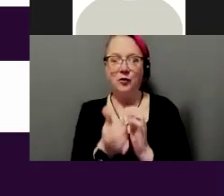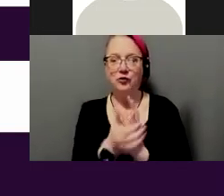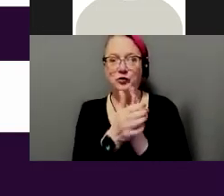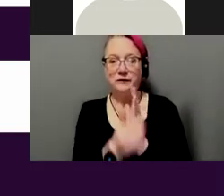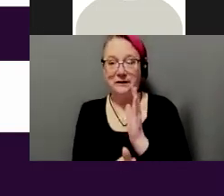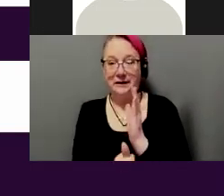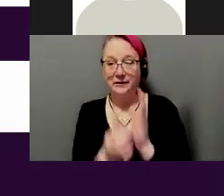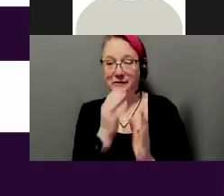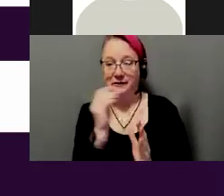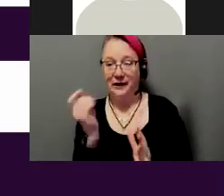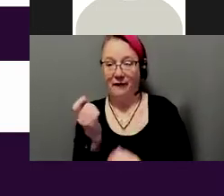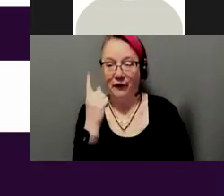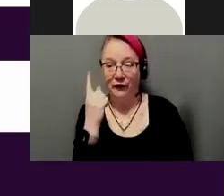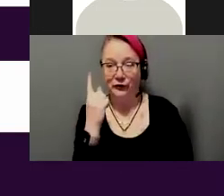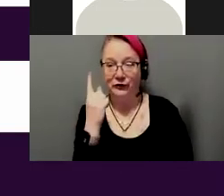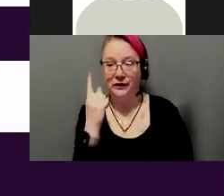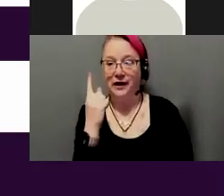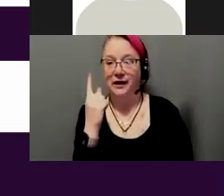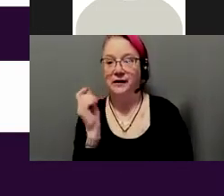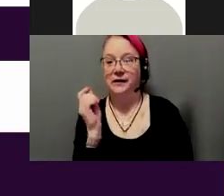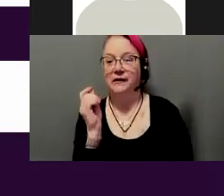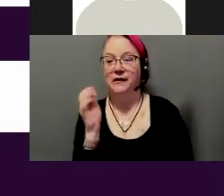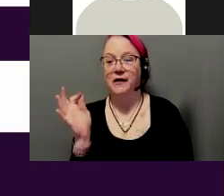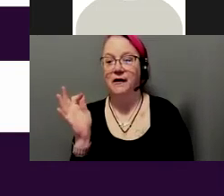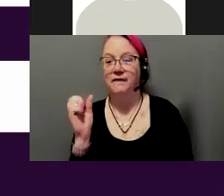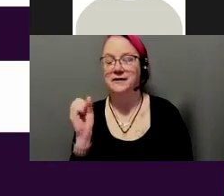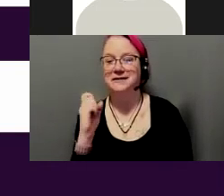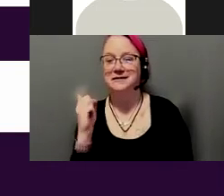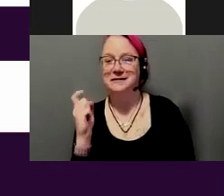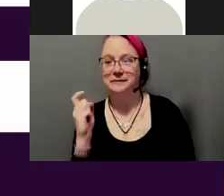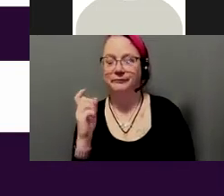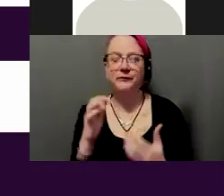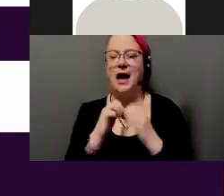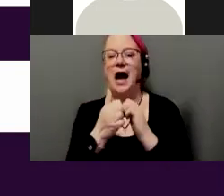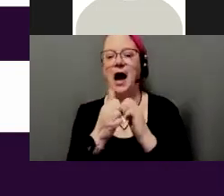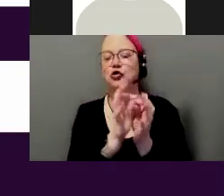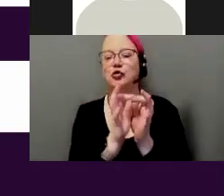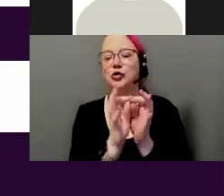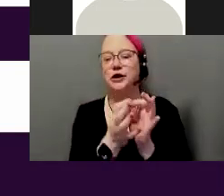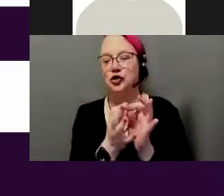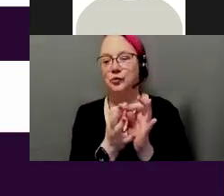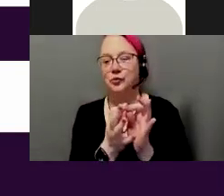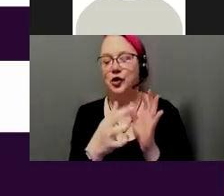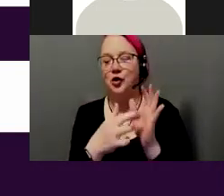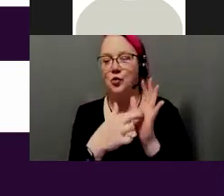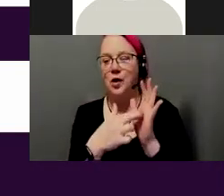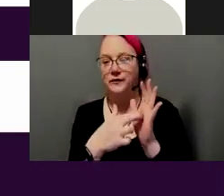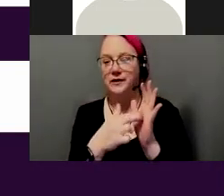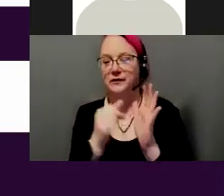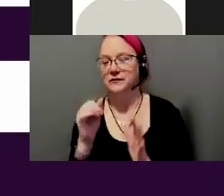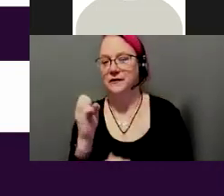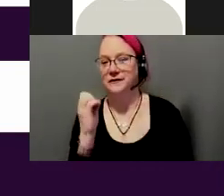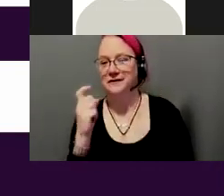an understanding of sex and how to interpret representations of sex,